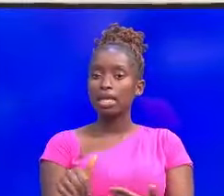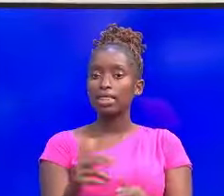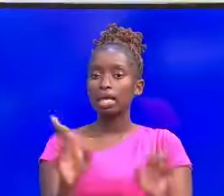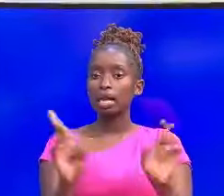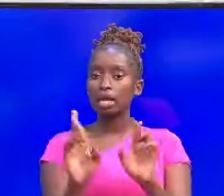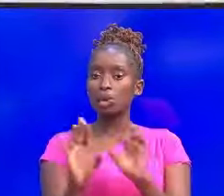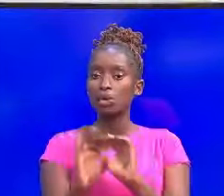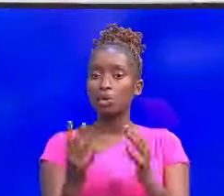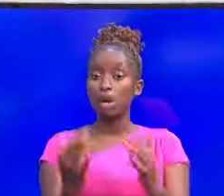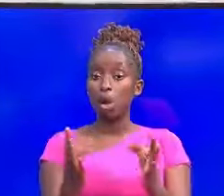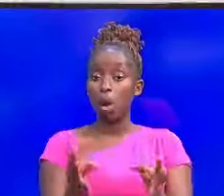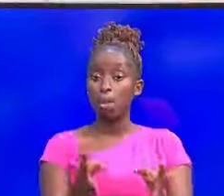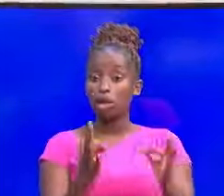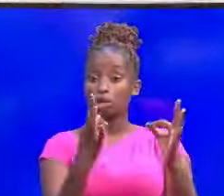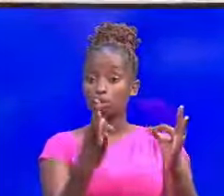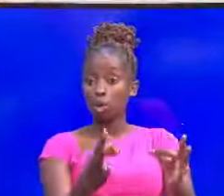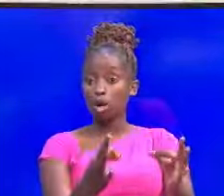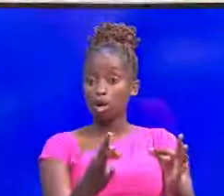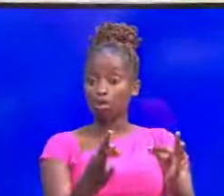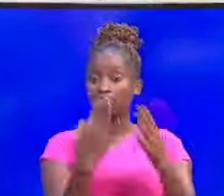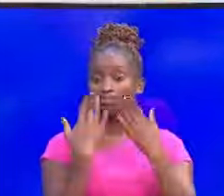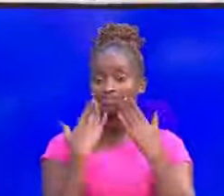the postponement.